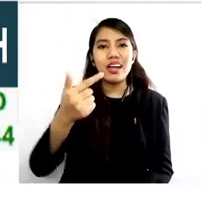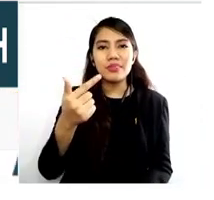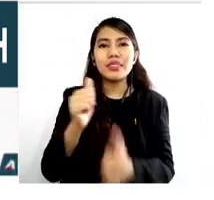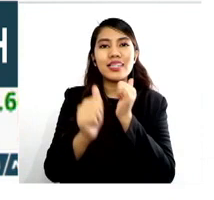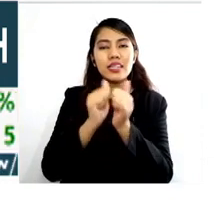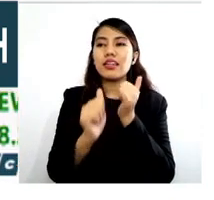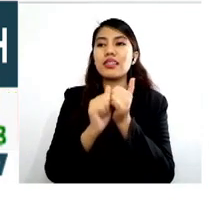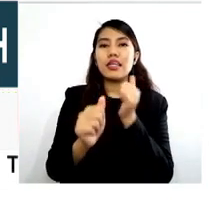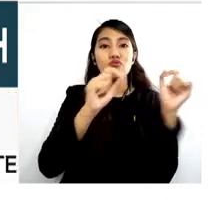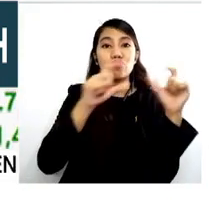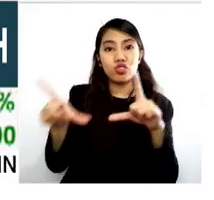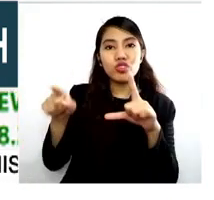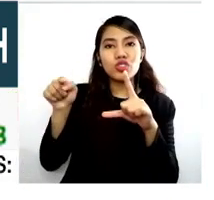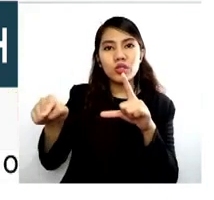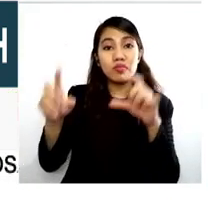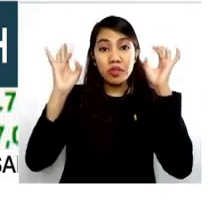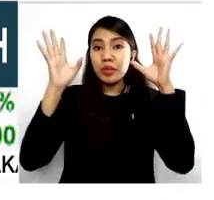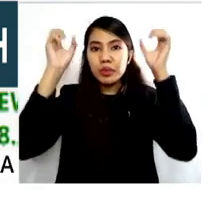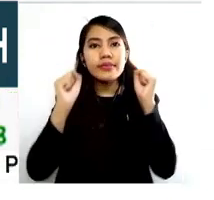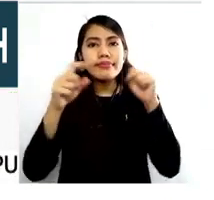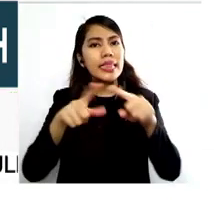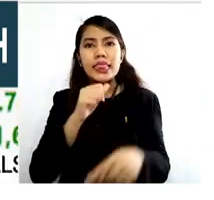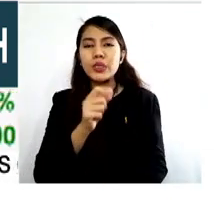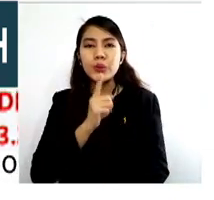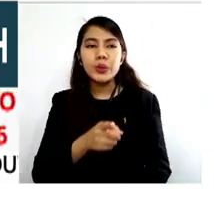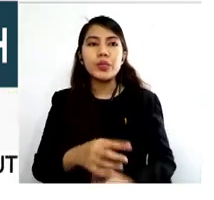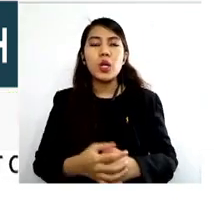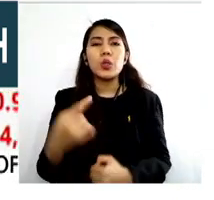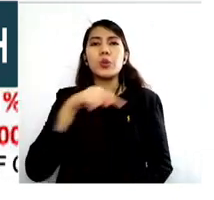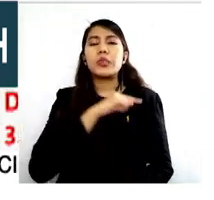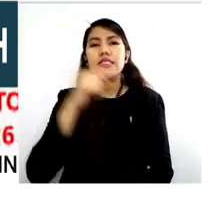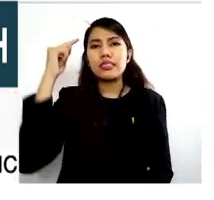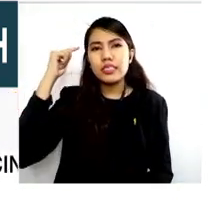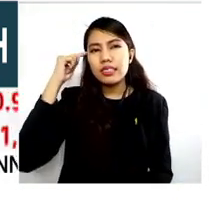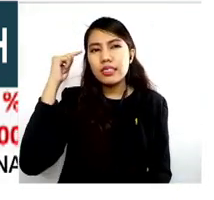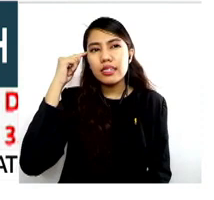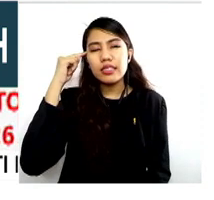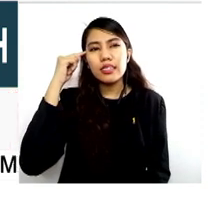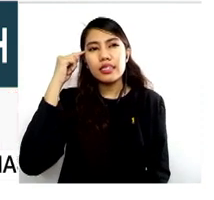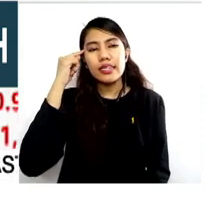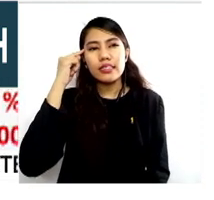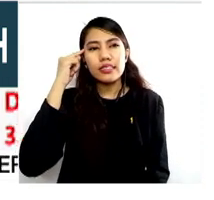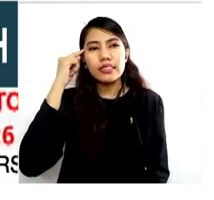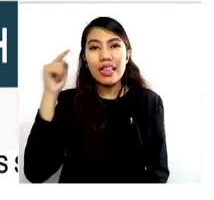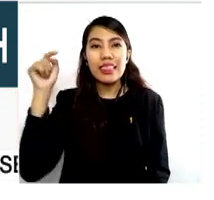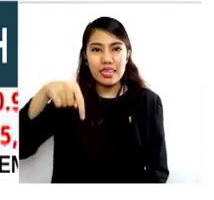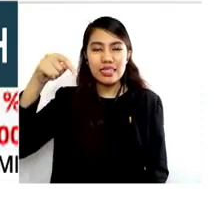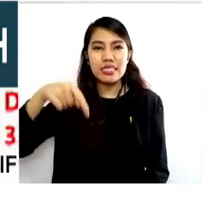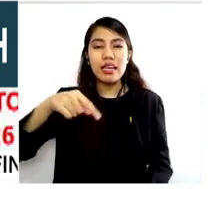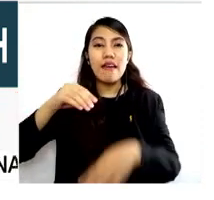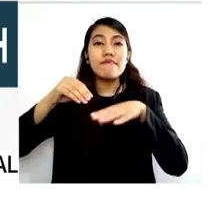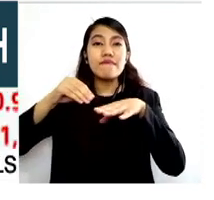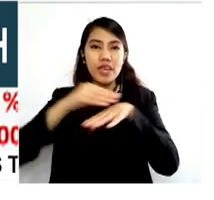as a terrorist. No, so again, Stanley, we think that this is now the effect of this